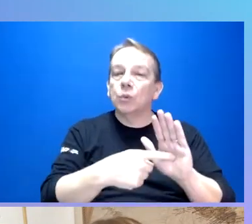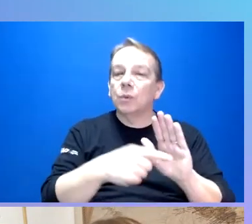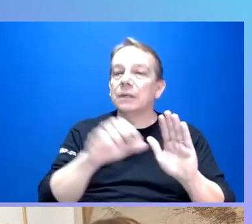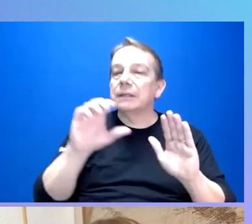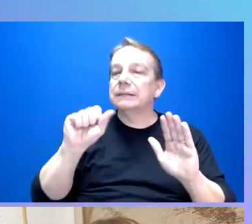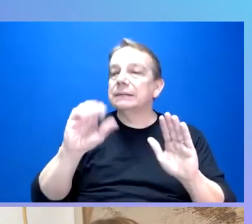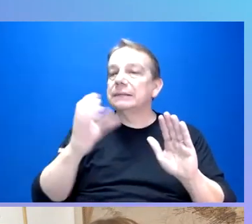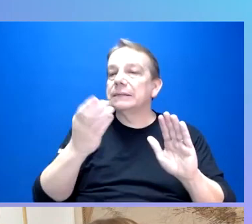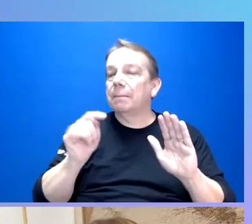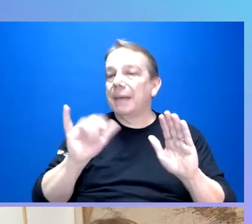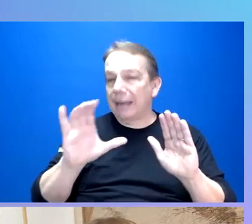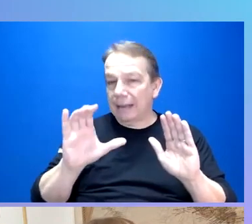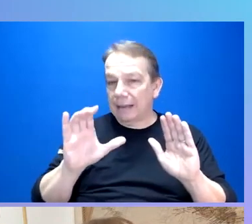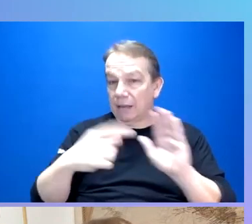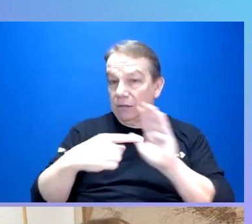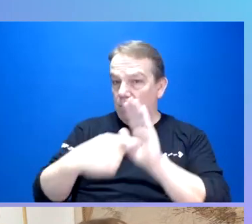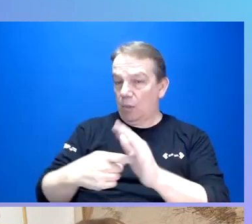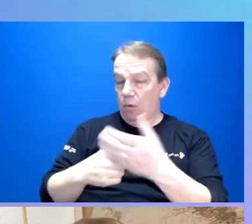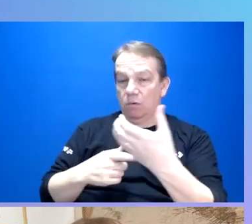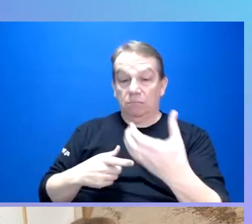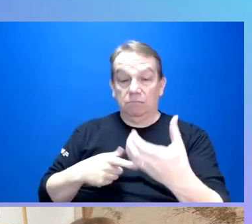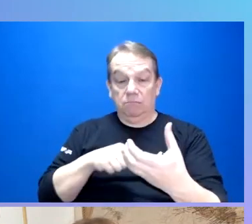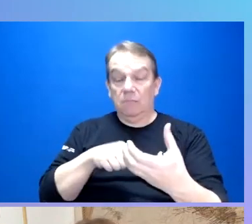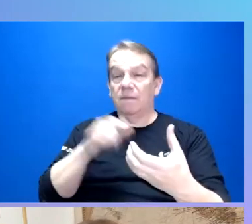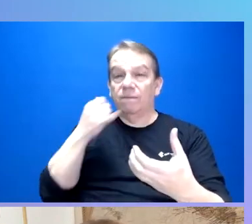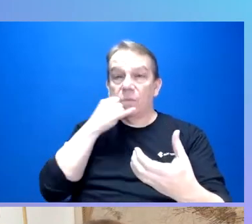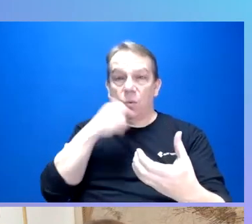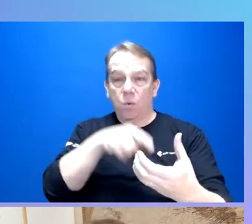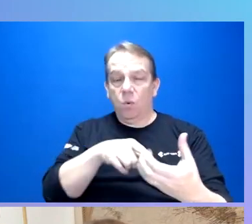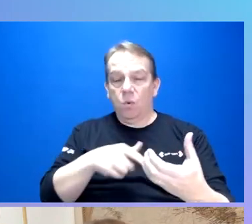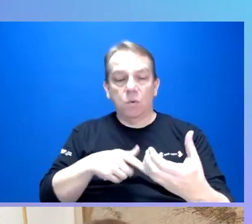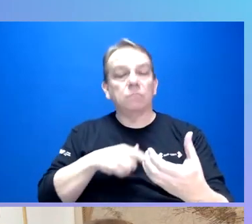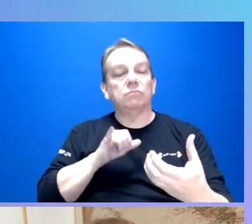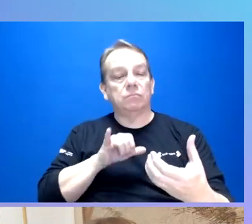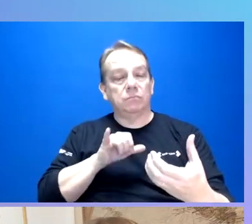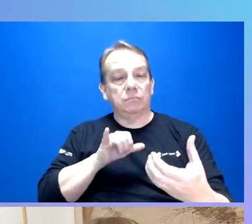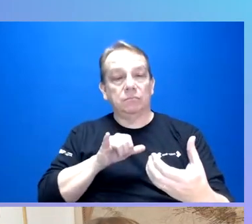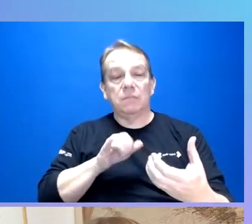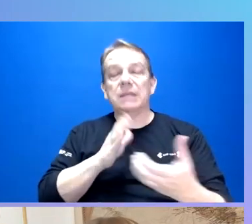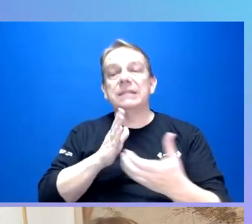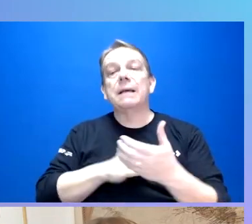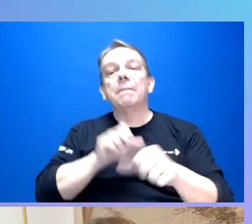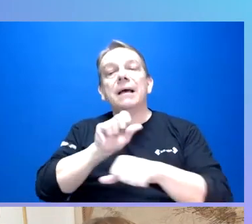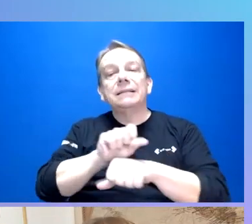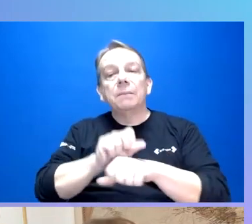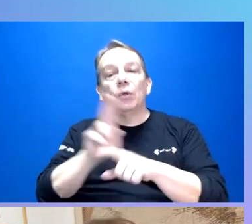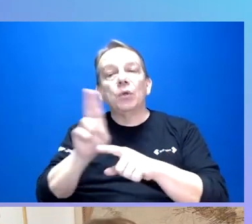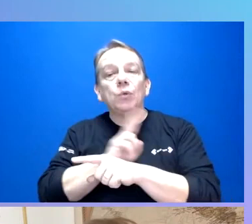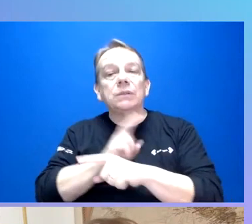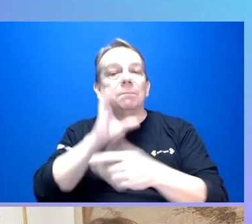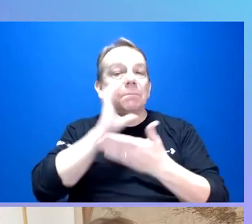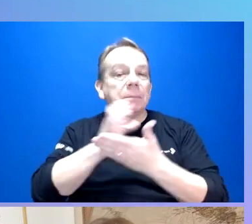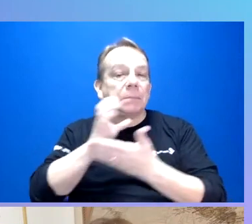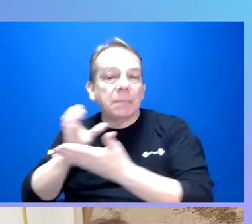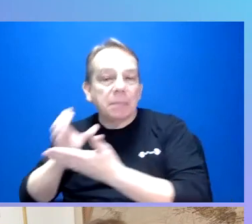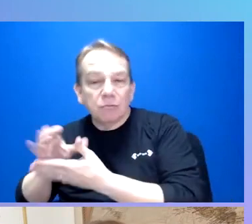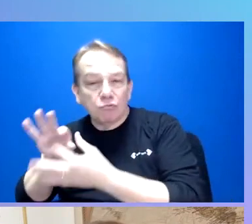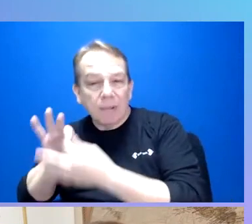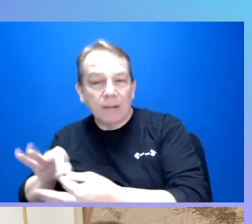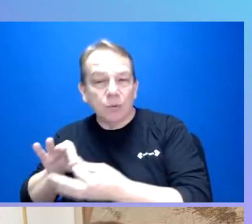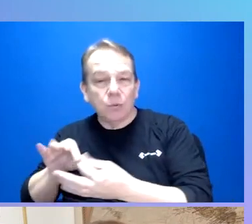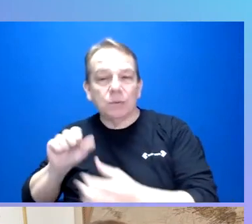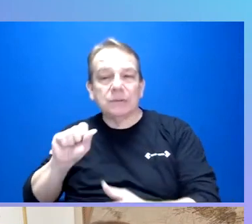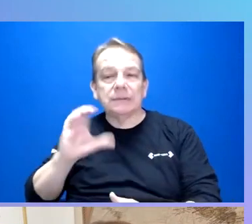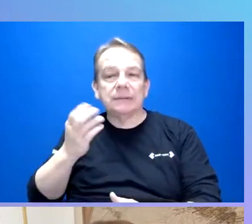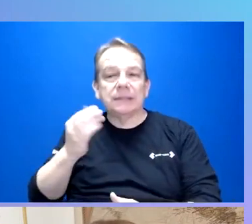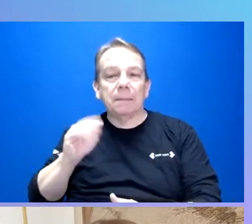on the class site displayed on a mobile device. And some of the assignments used images of schematics.